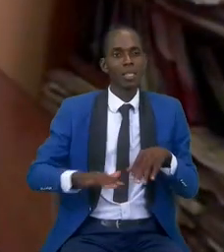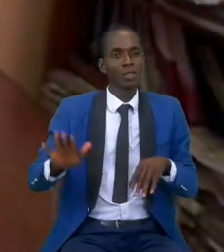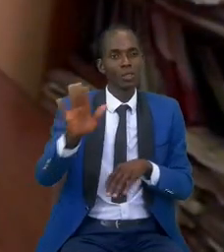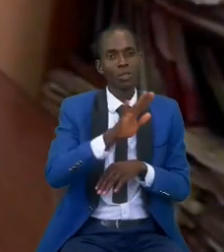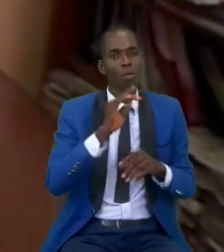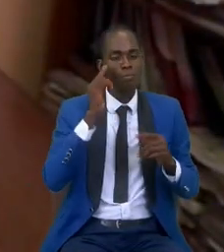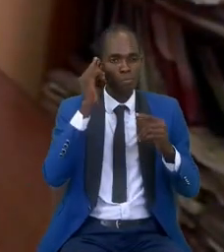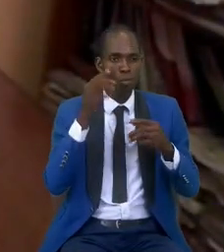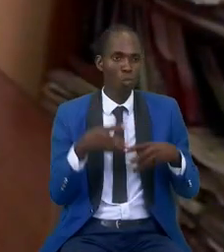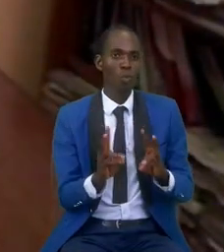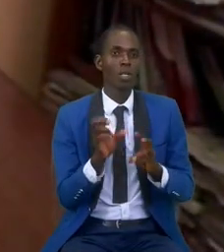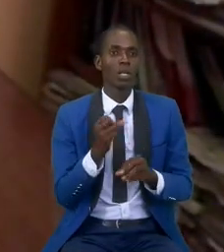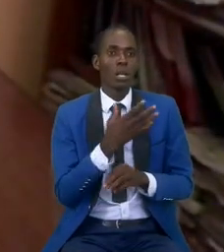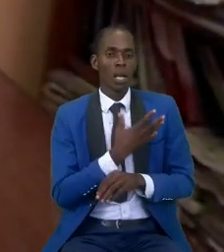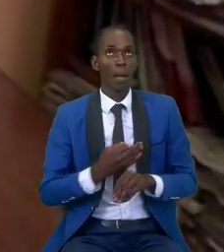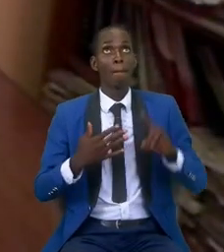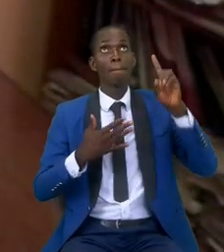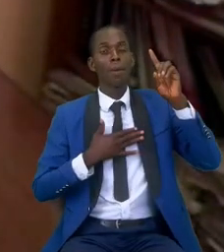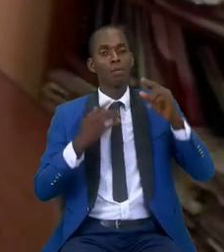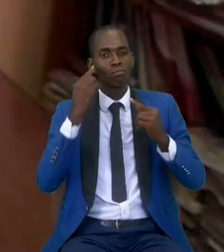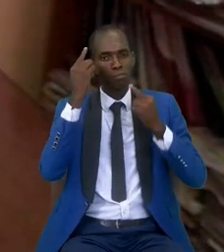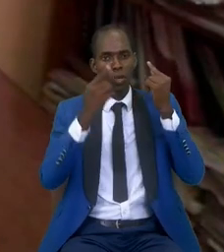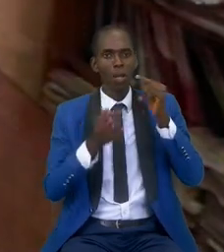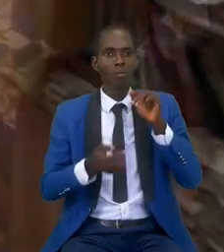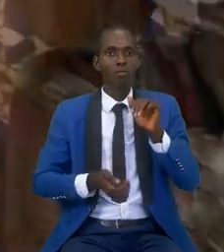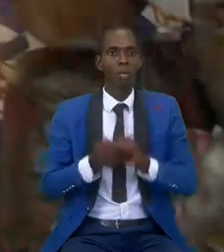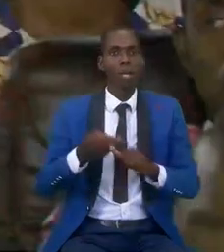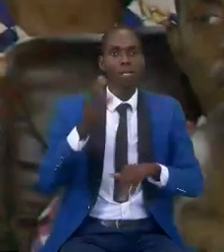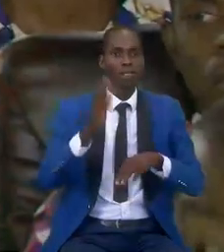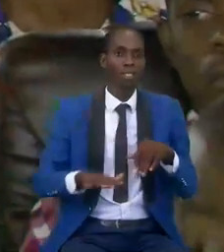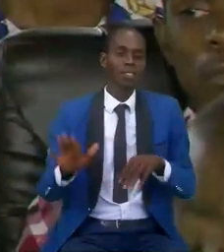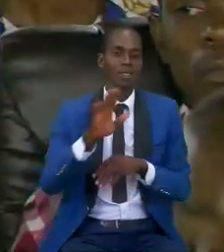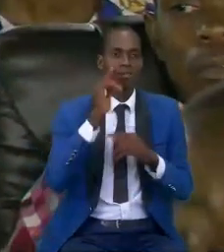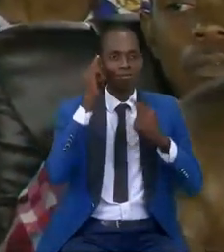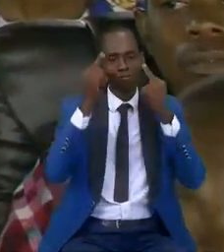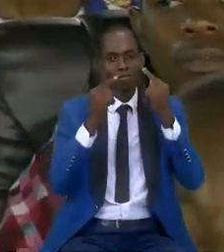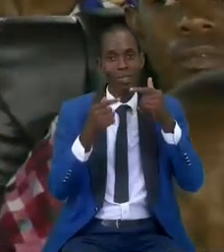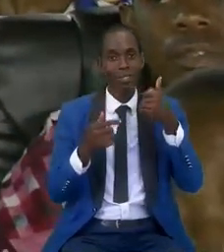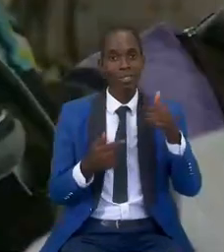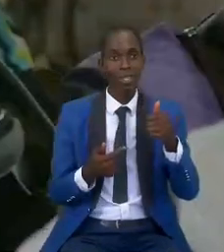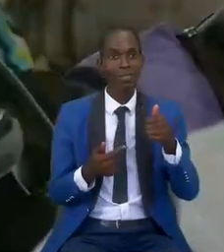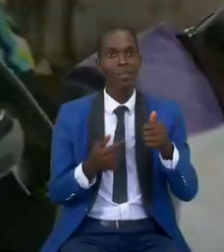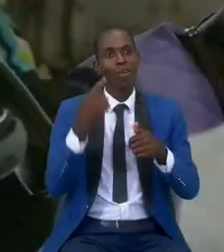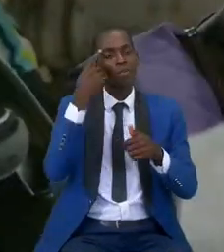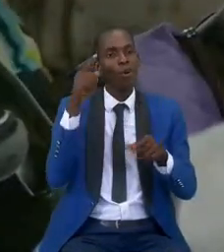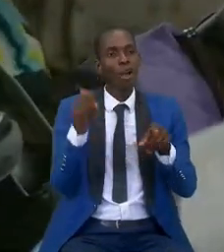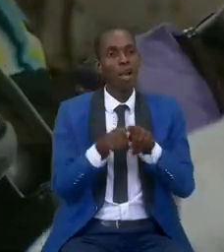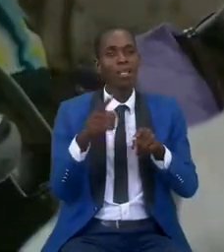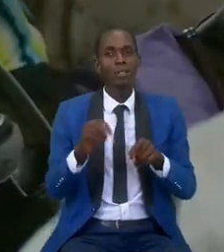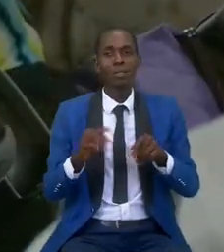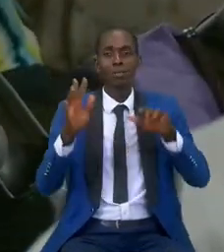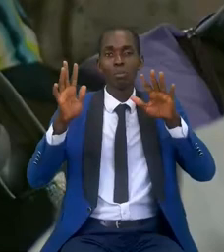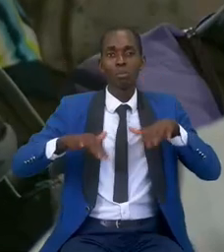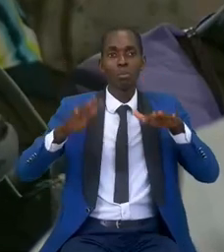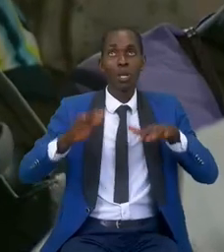insurance is for us the rain coming down so your salvation will come down today and so